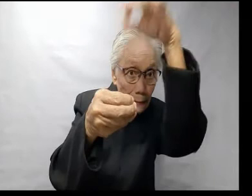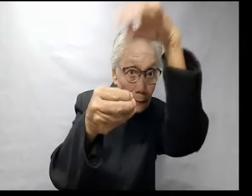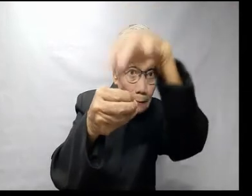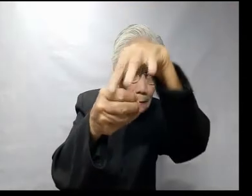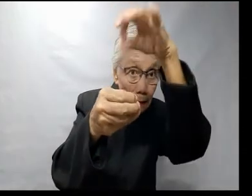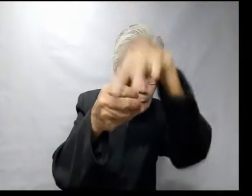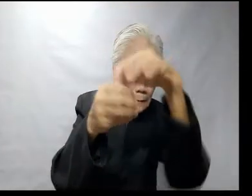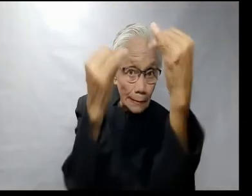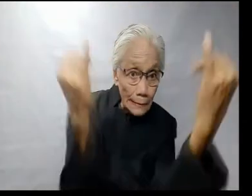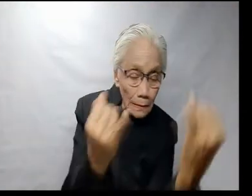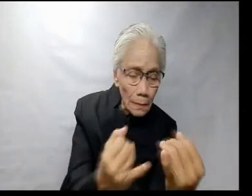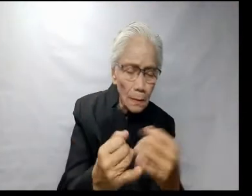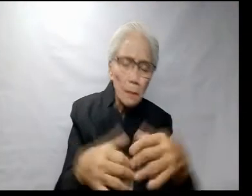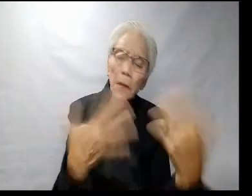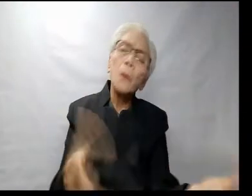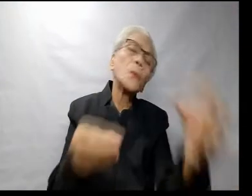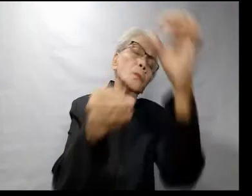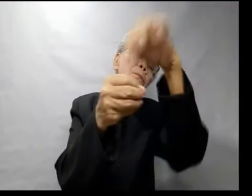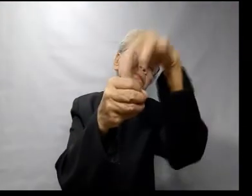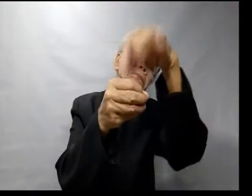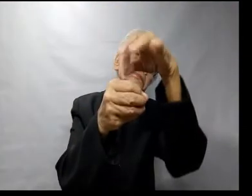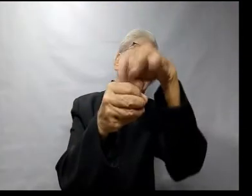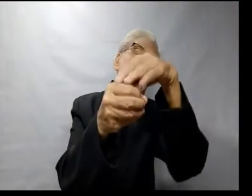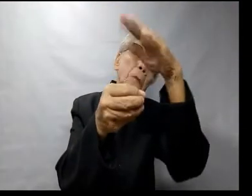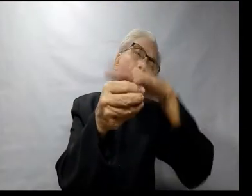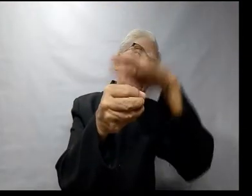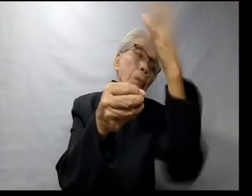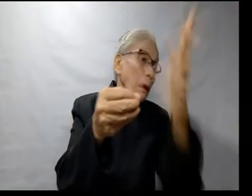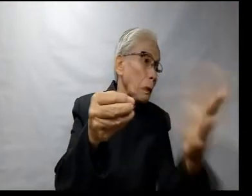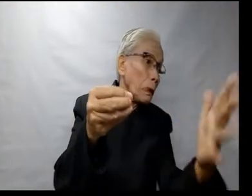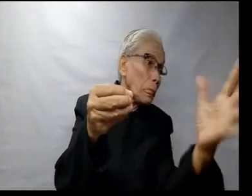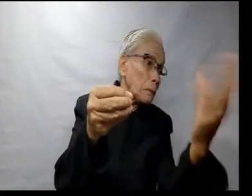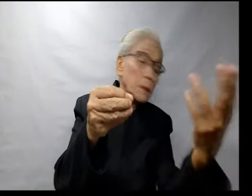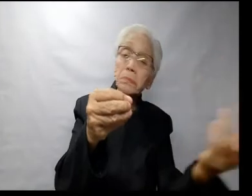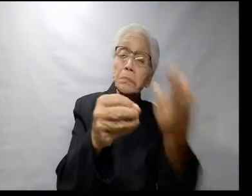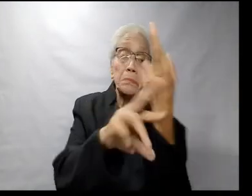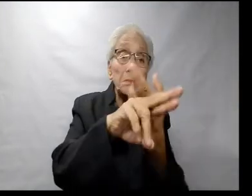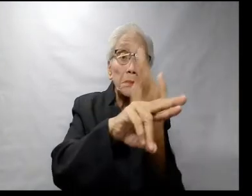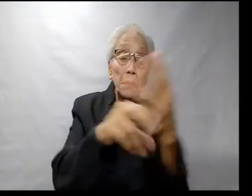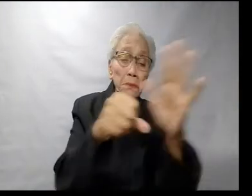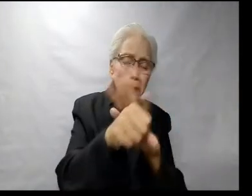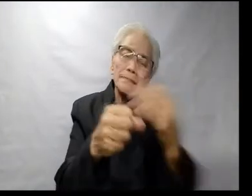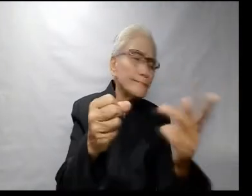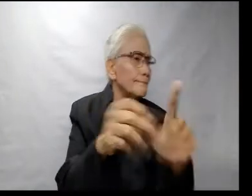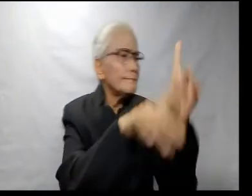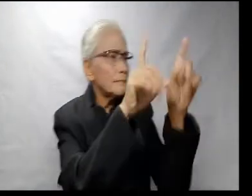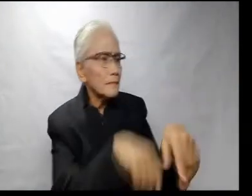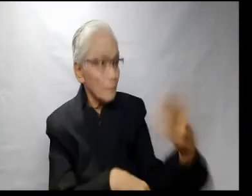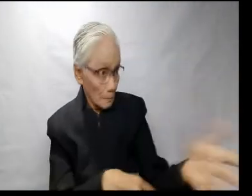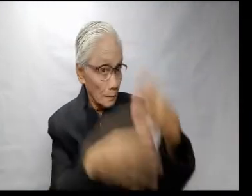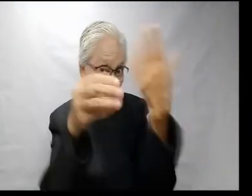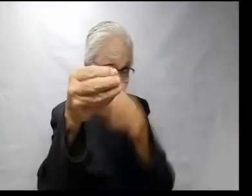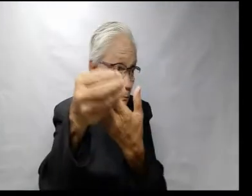at a time into the jar. When the jar was filled to the top and no more rocks would fit inside, he asked, "Is